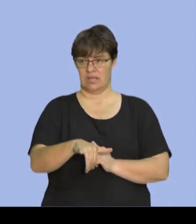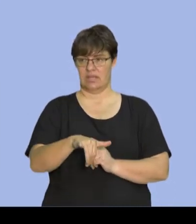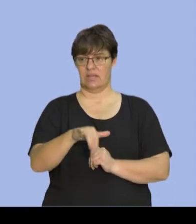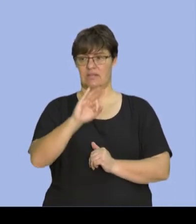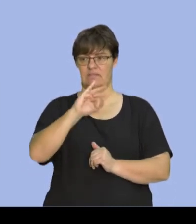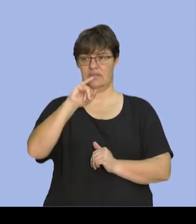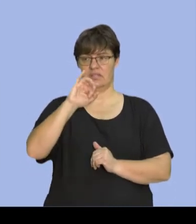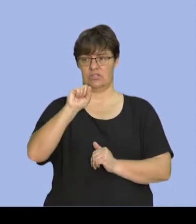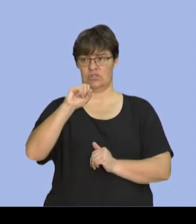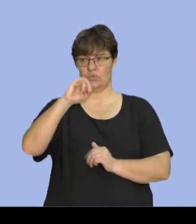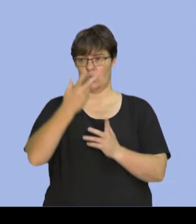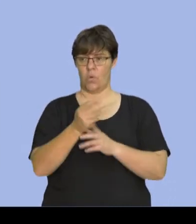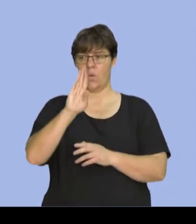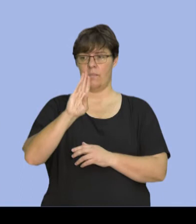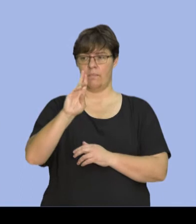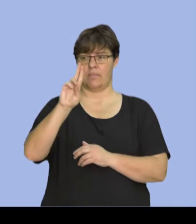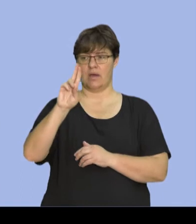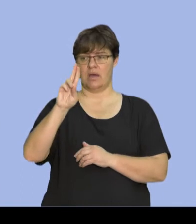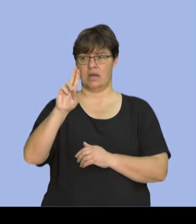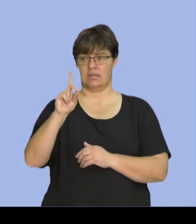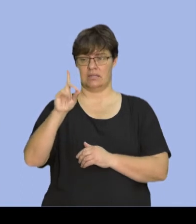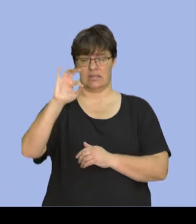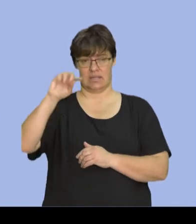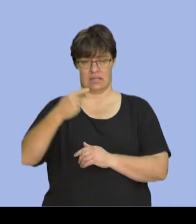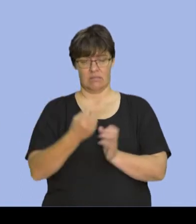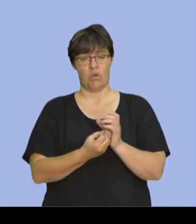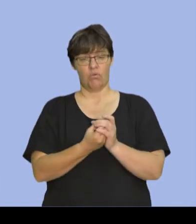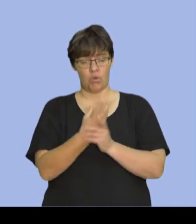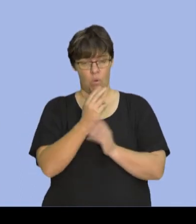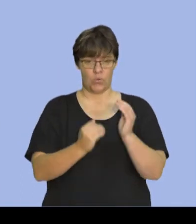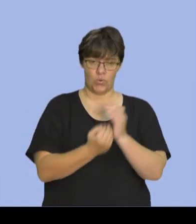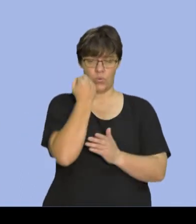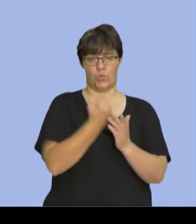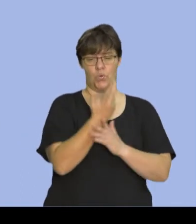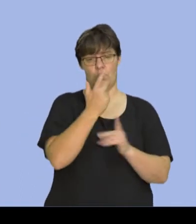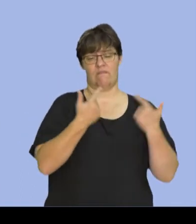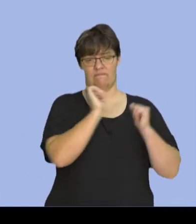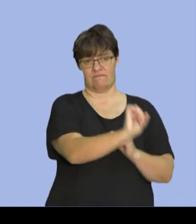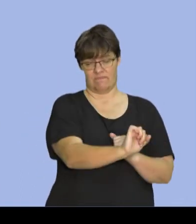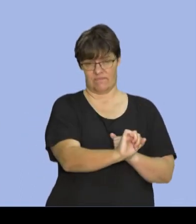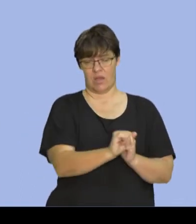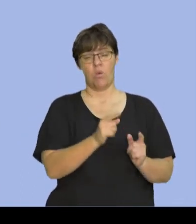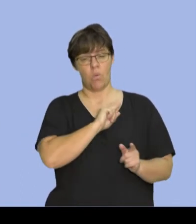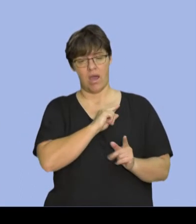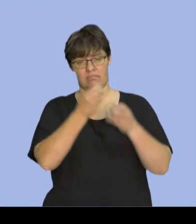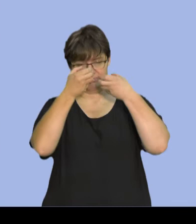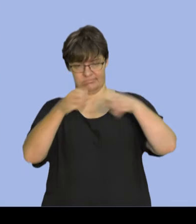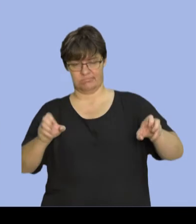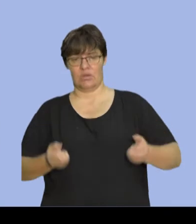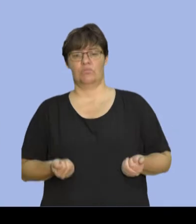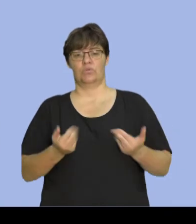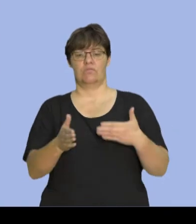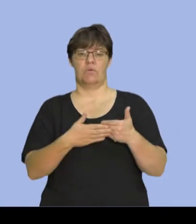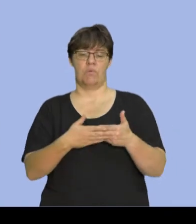budding, where they develop and break away to grow into an entire new organism simply by dividing and